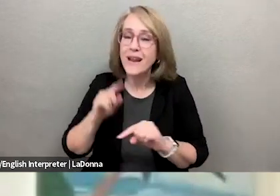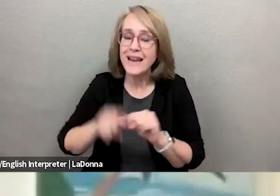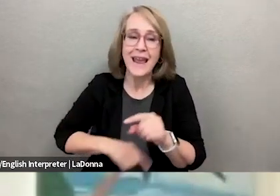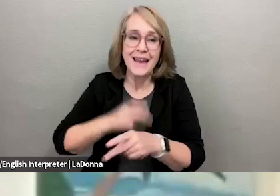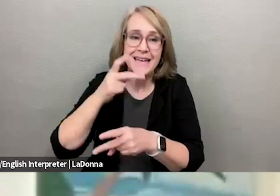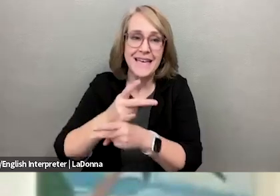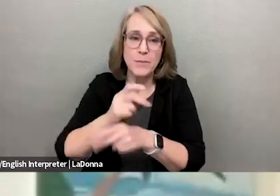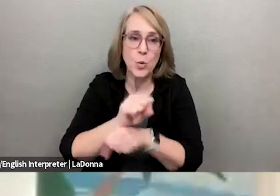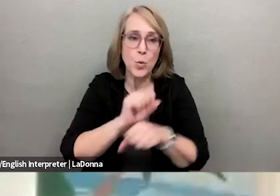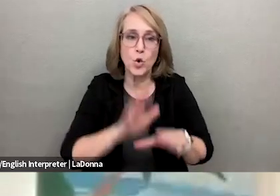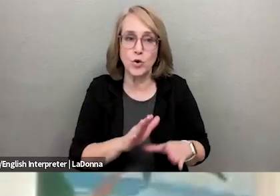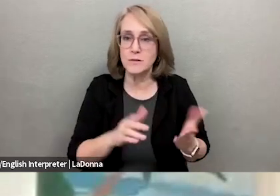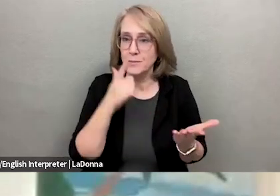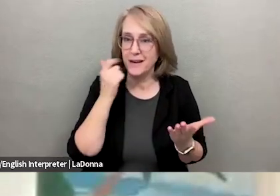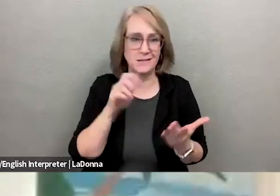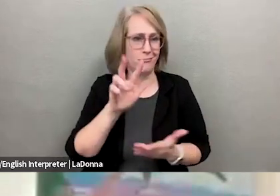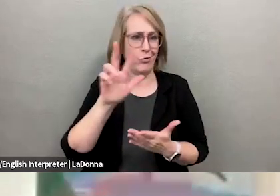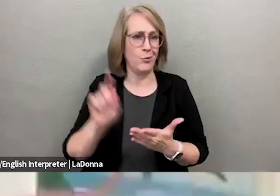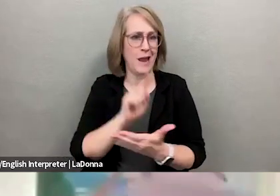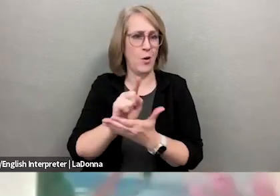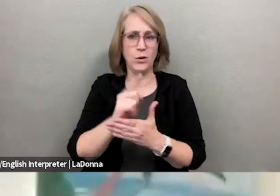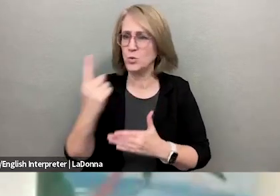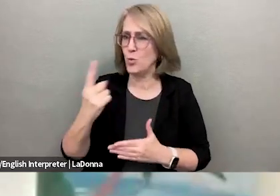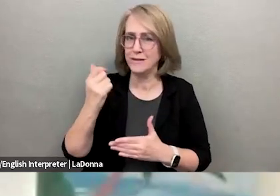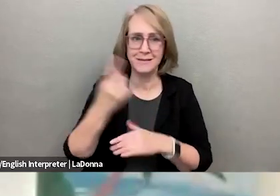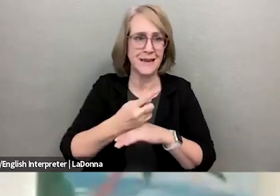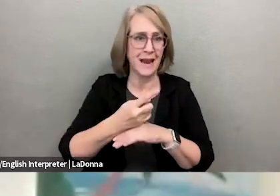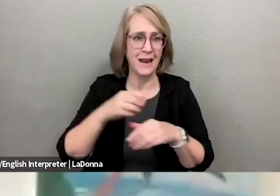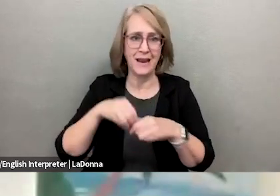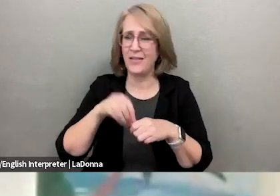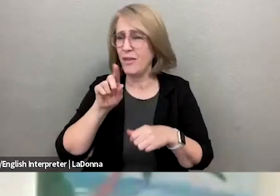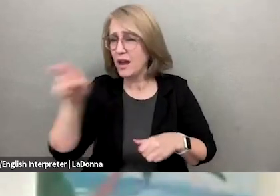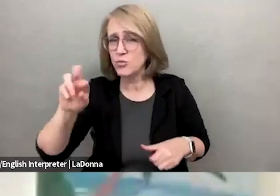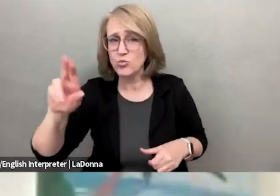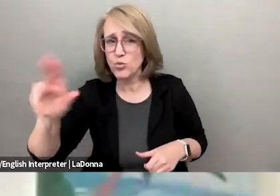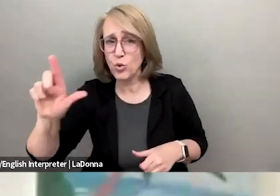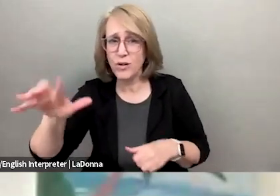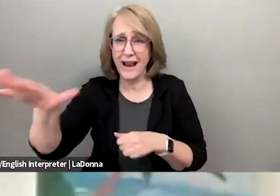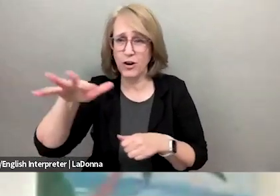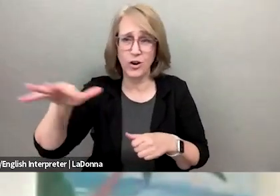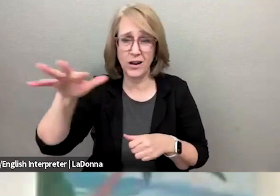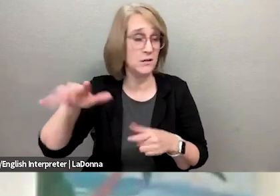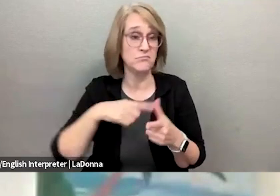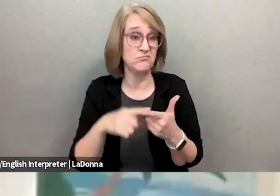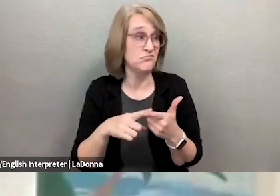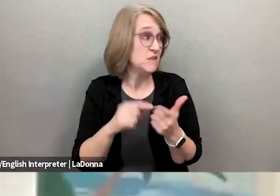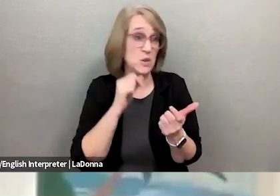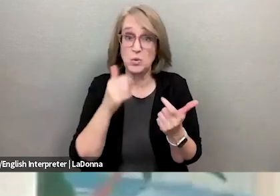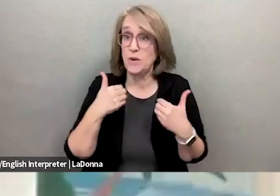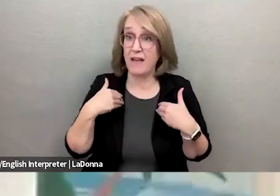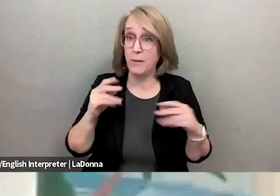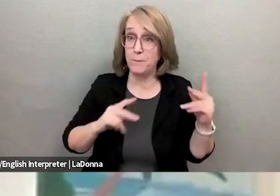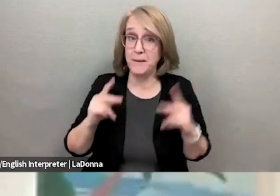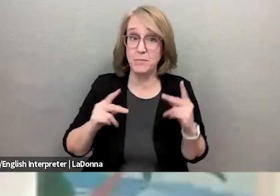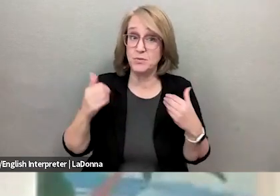workforce because it's like 3 hours a day in these in rural areas. And so then you don't have people where that makes sense to have